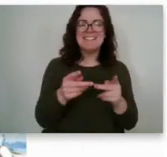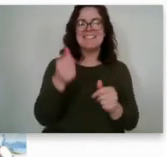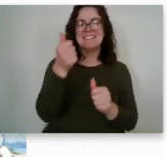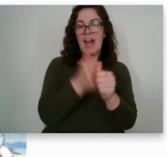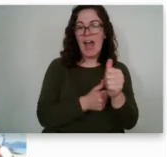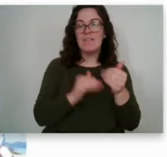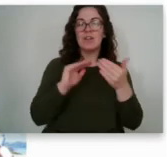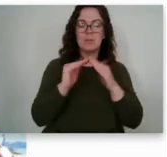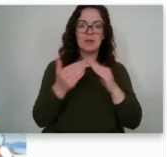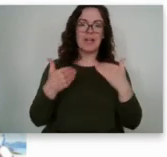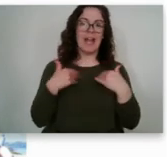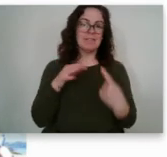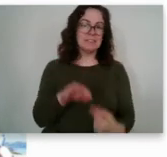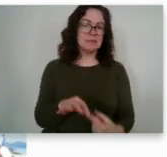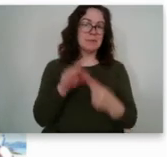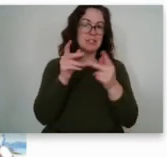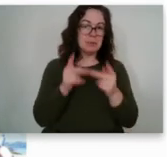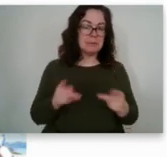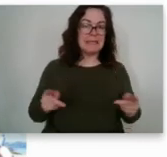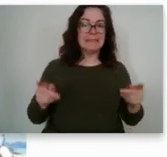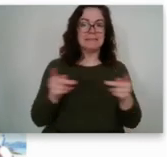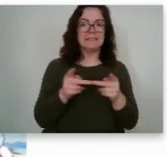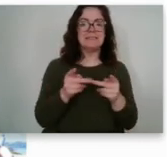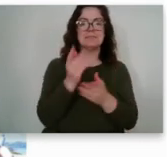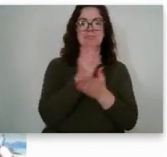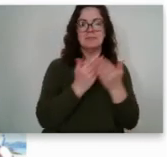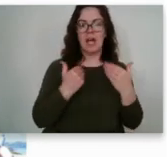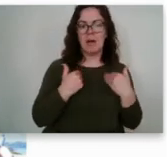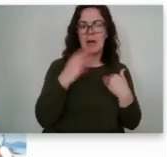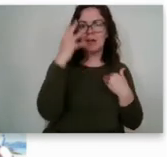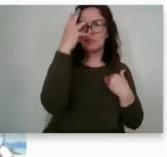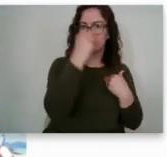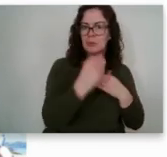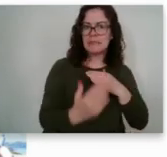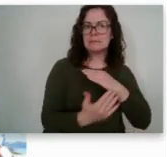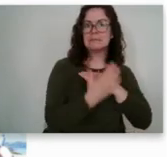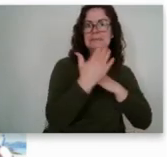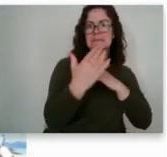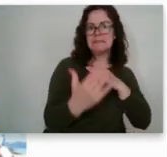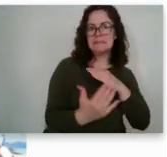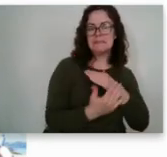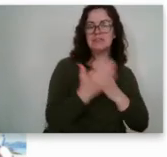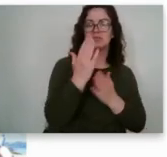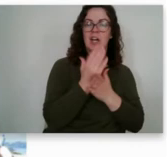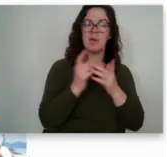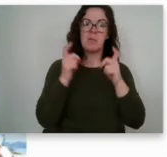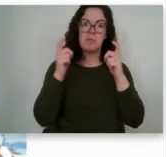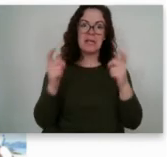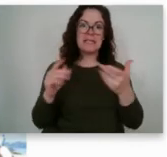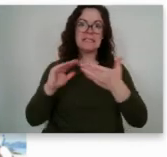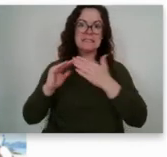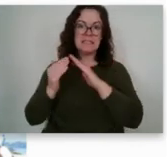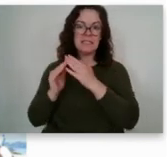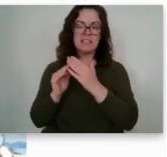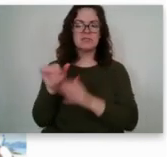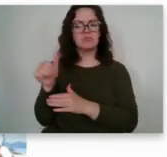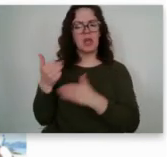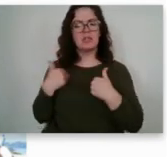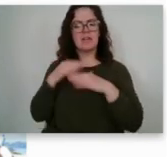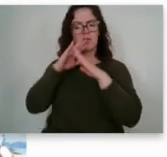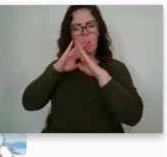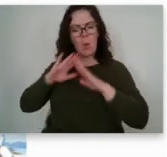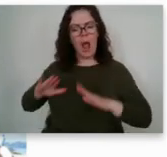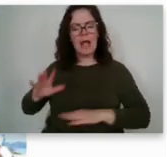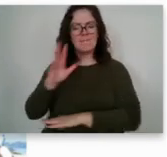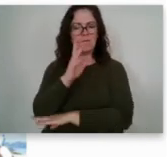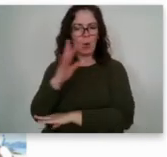special places. Some communities have pretty beaches, some have big cities. Others have quiet forests. People who travel